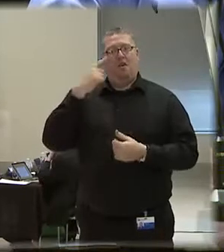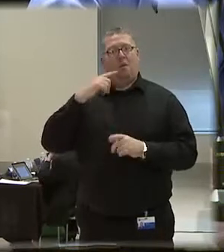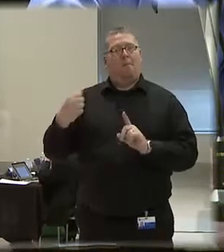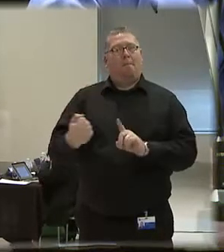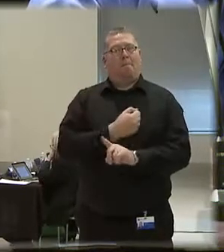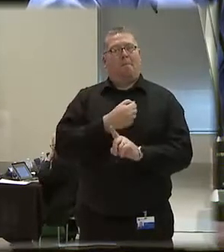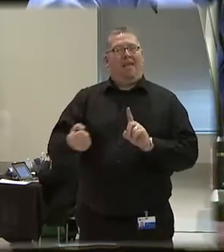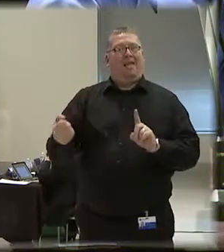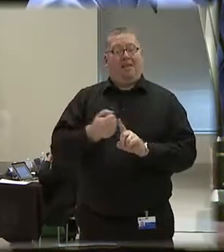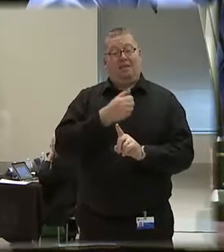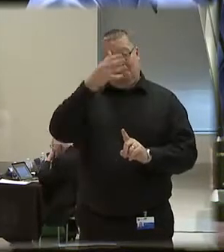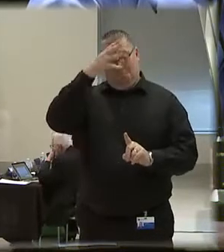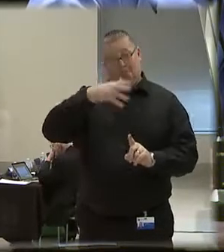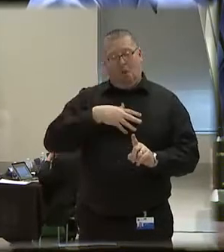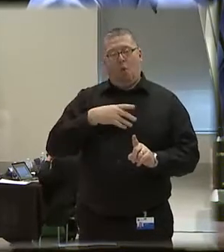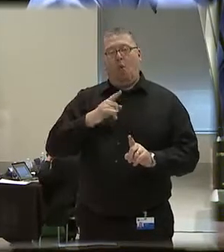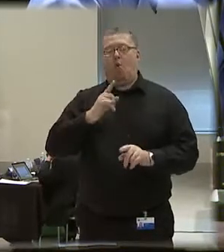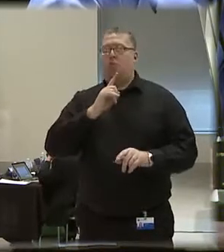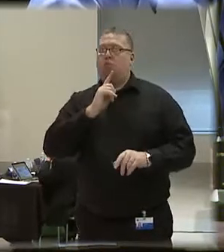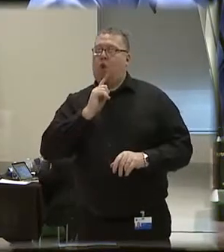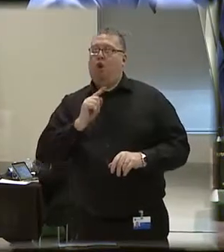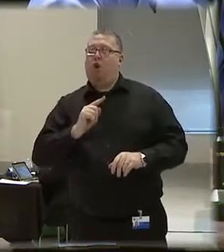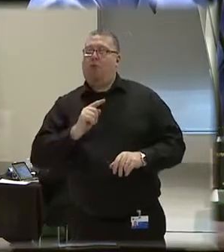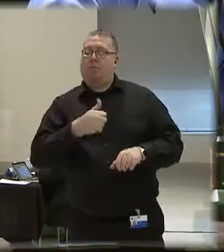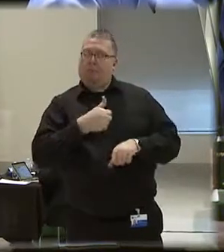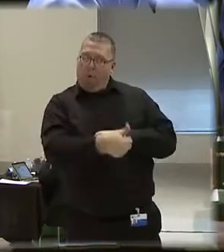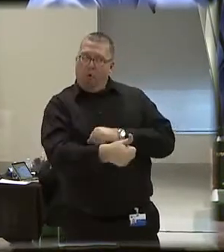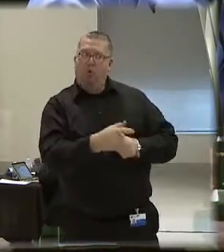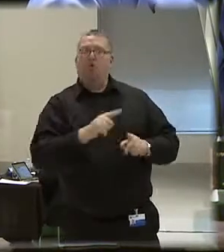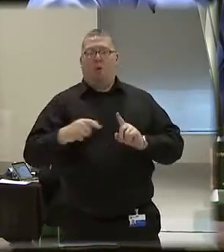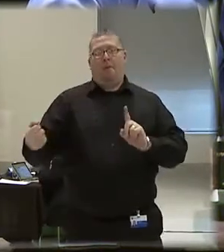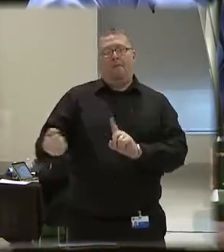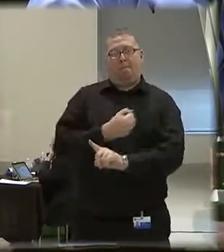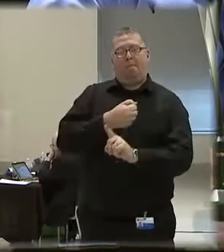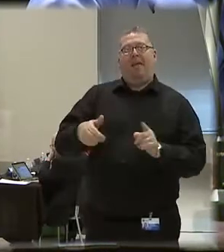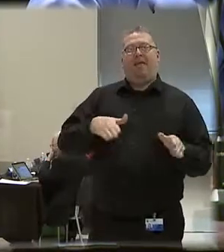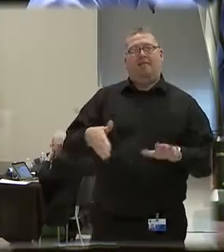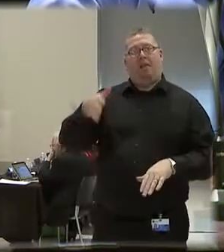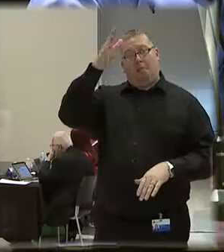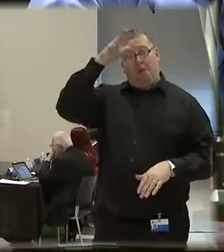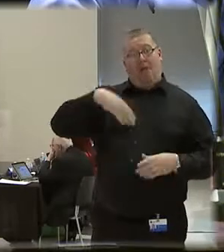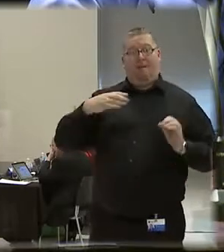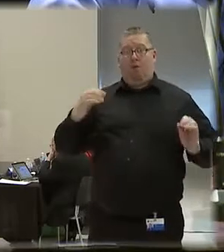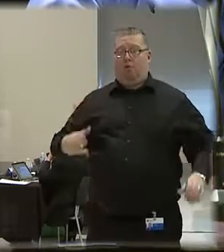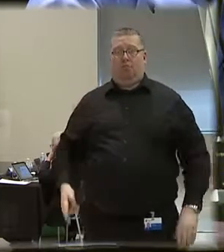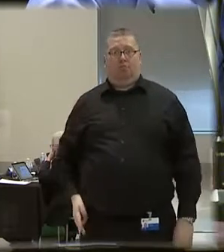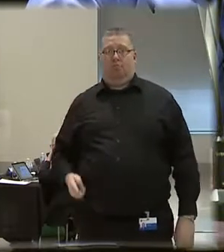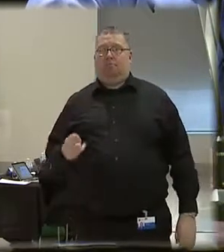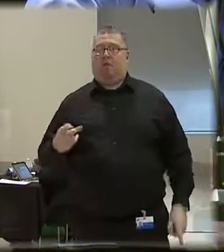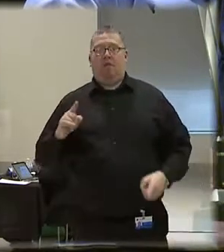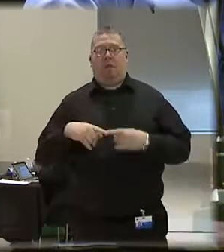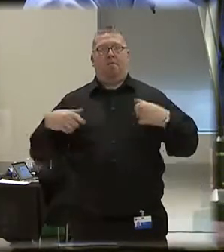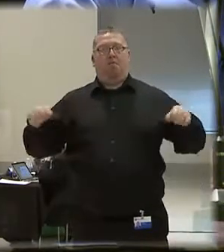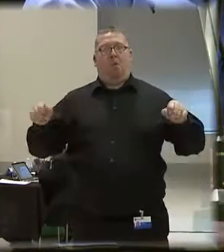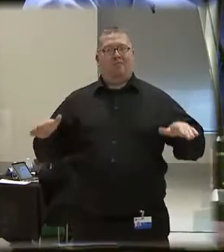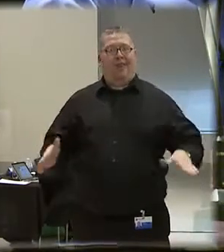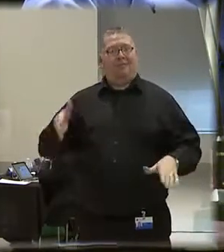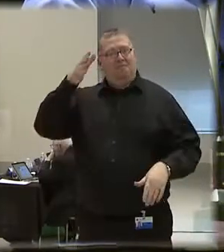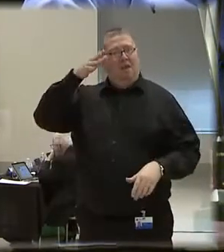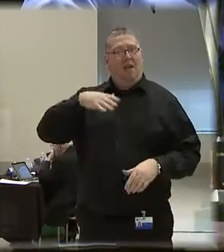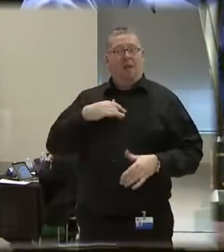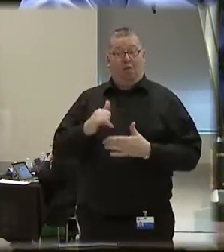beating to death or being accused of beating to death an unarmed motorcyclist during that time, which